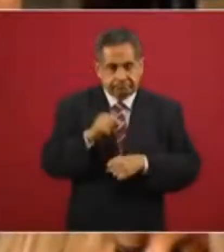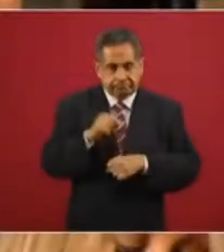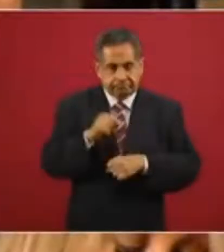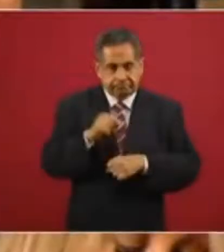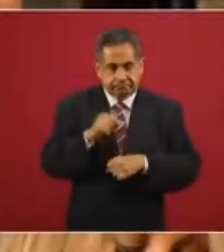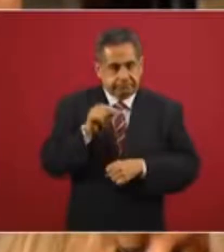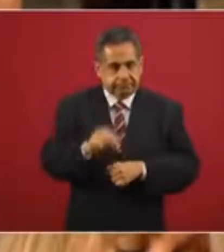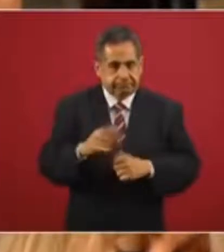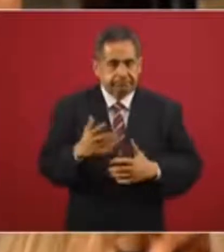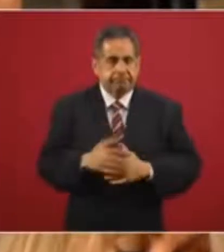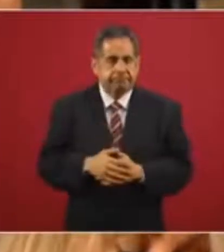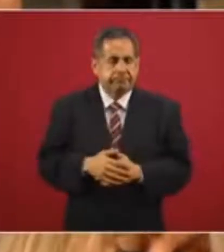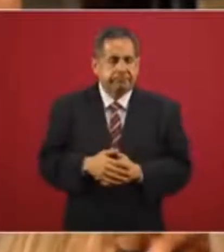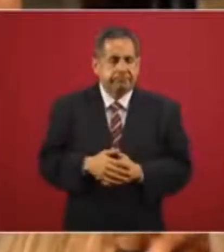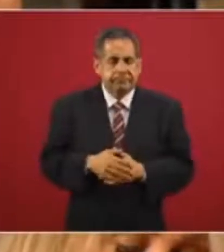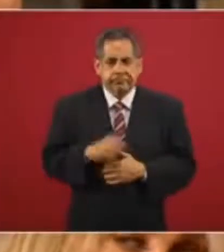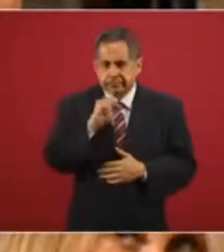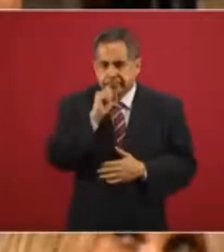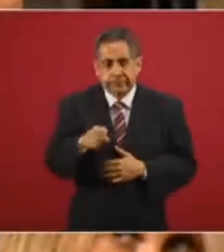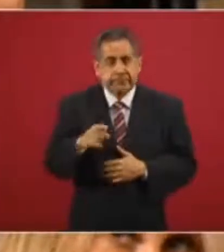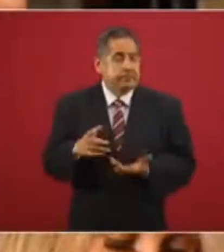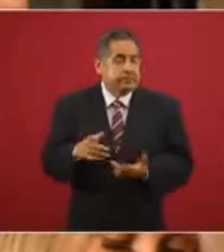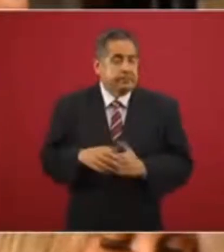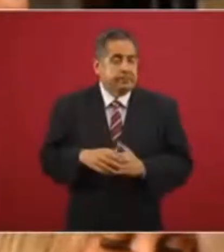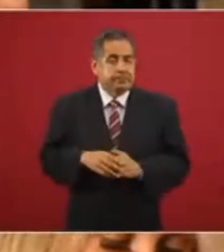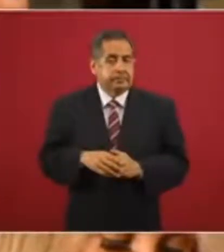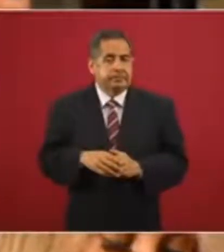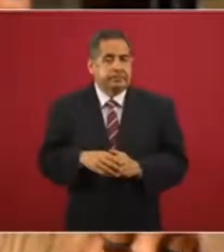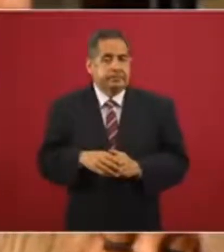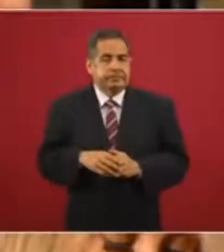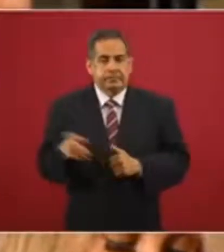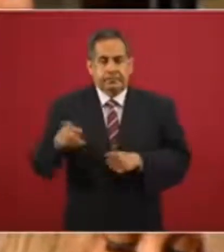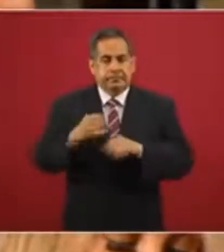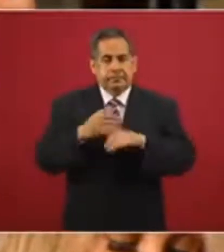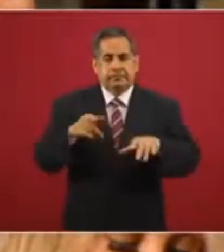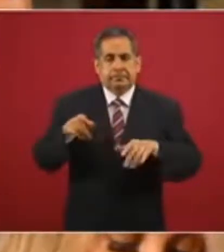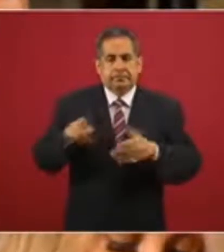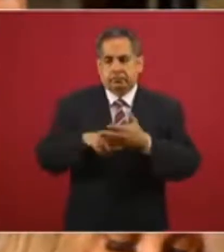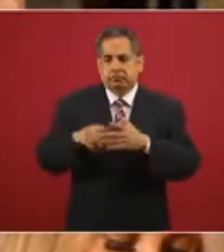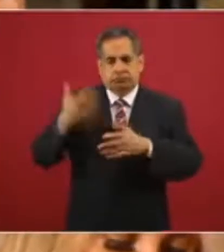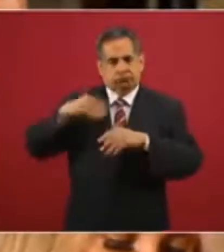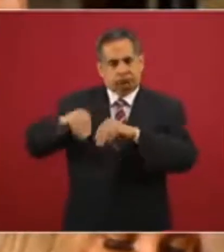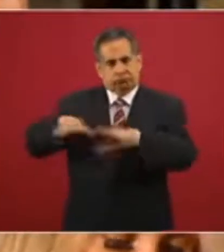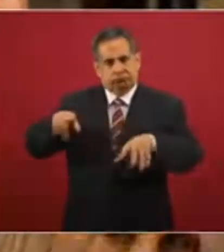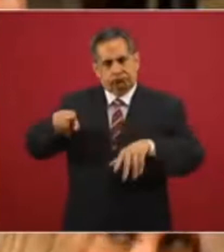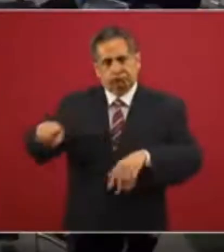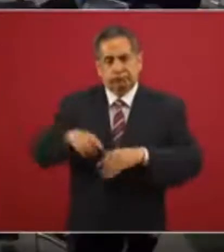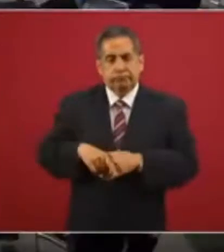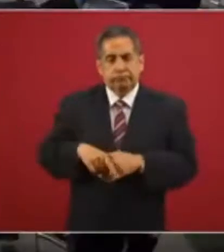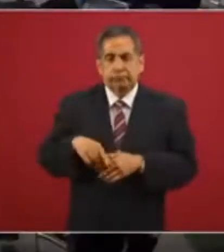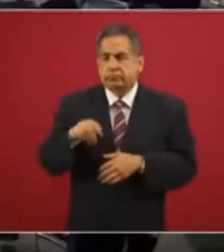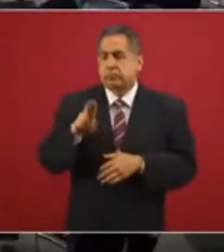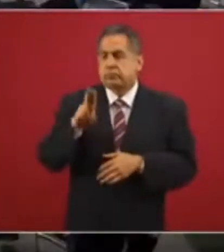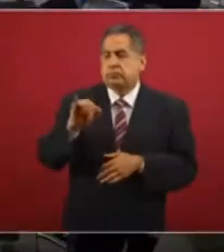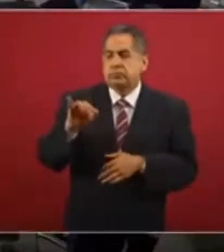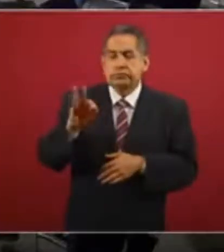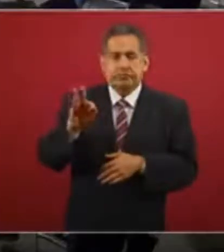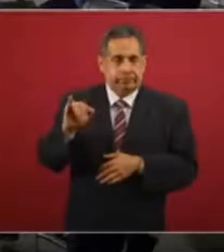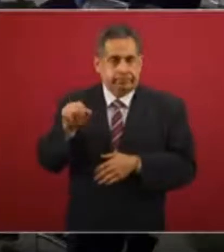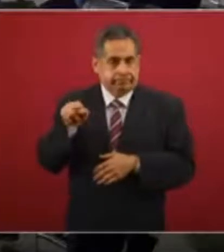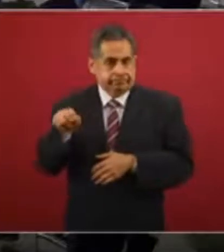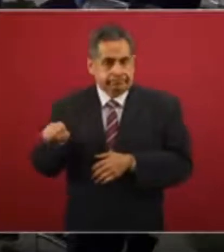Y de acuerdo también a información ya publicada, la Unidad de Inteligencia